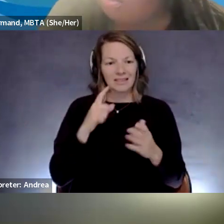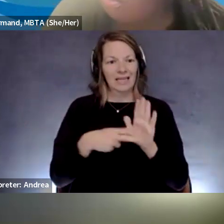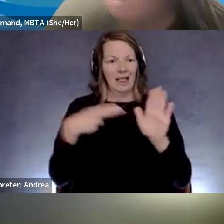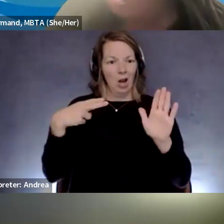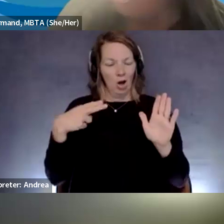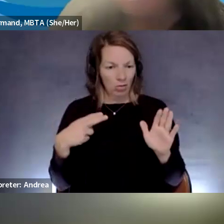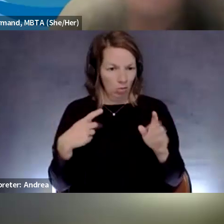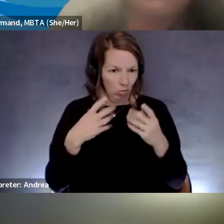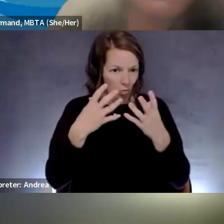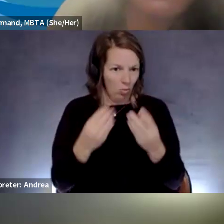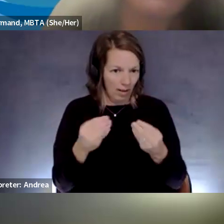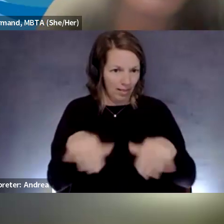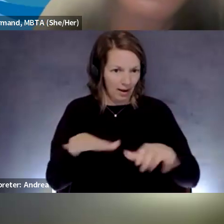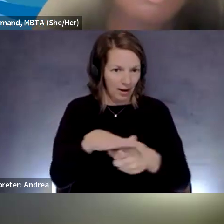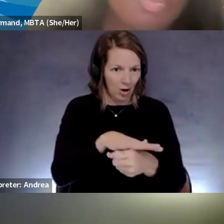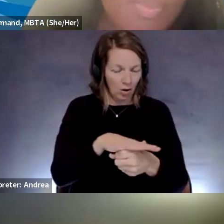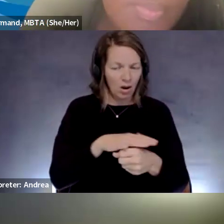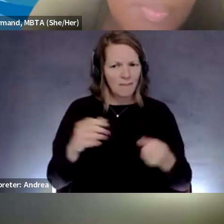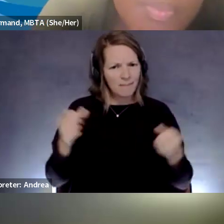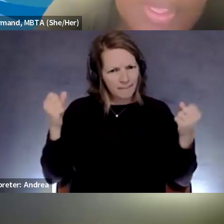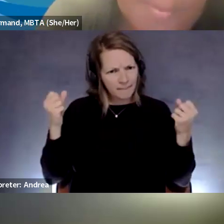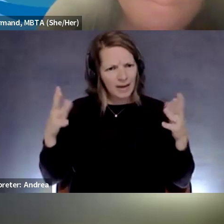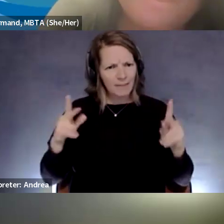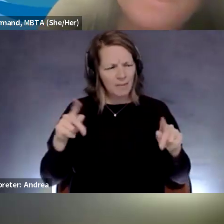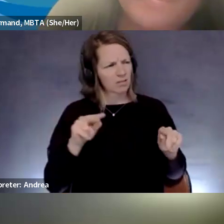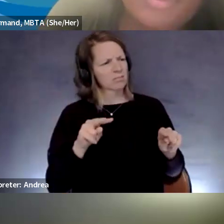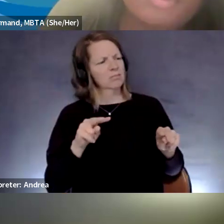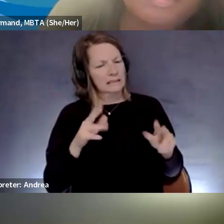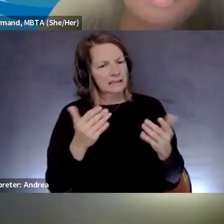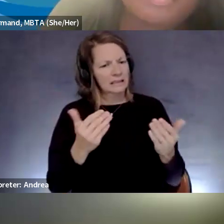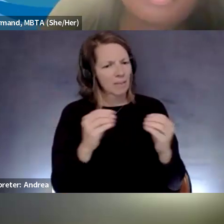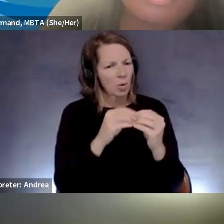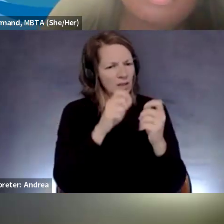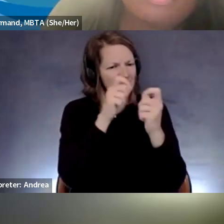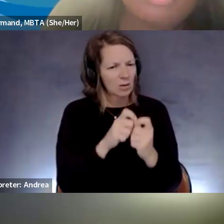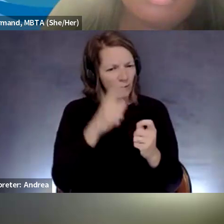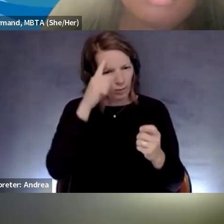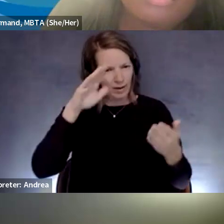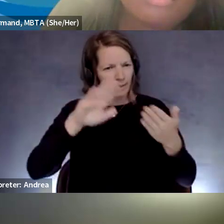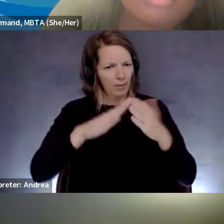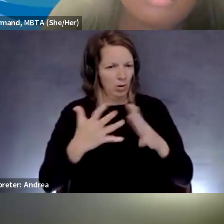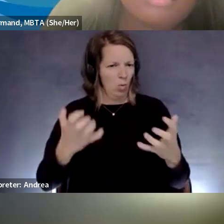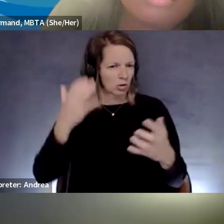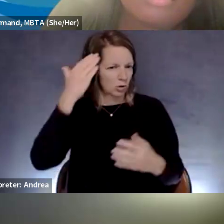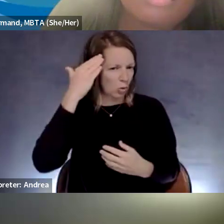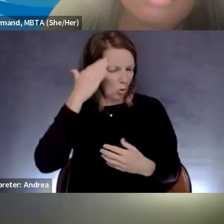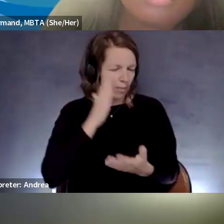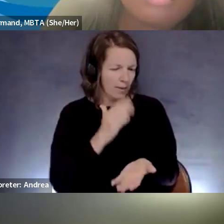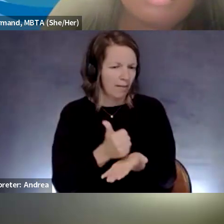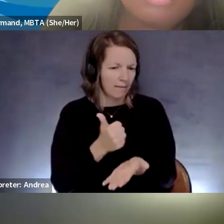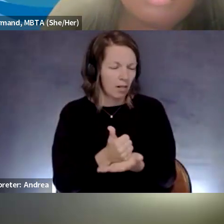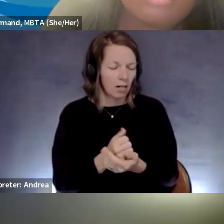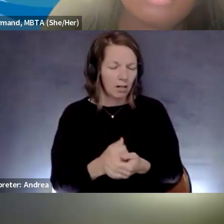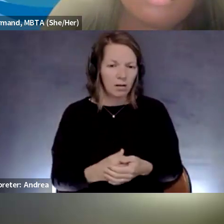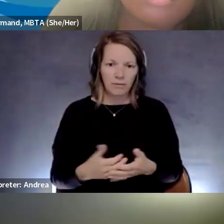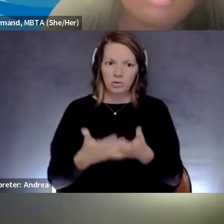So a lot more detail for the community ahead of time would be really helpful, because we have